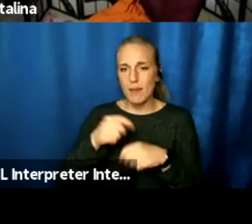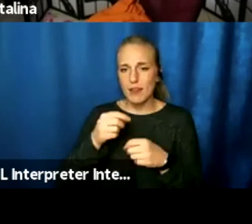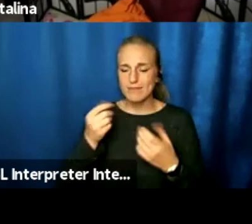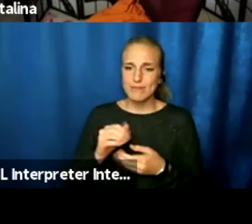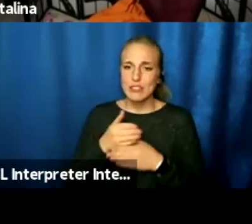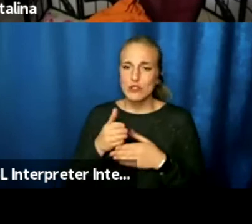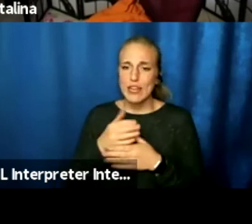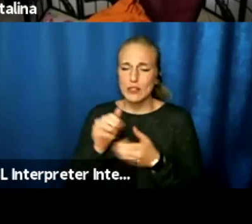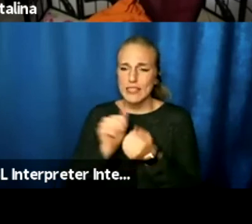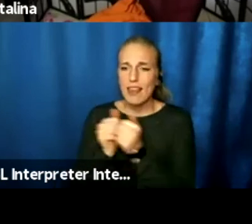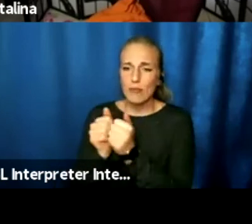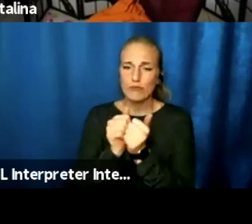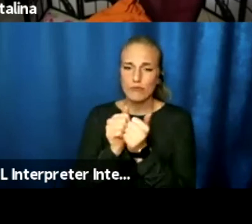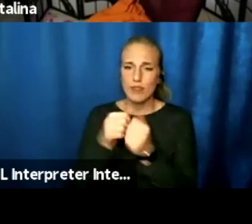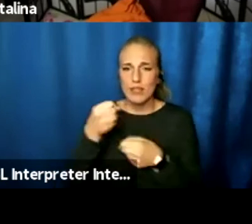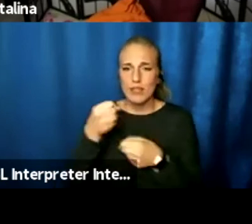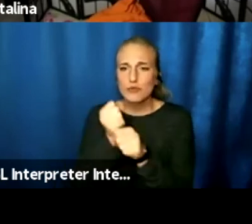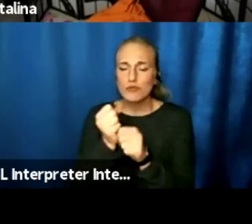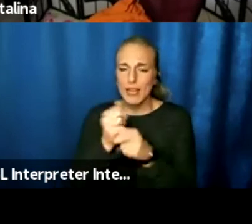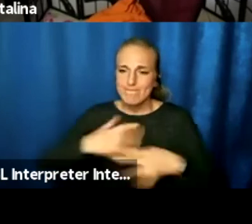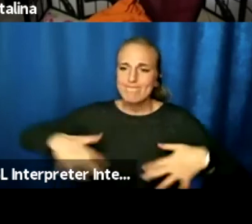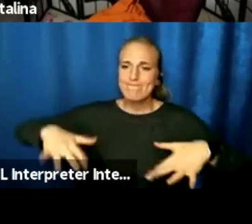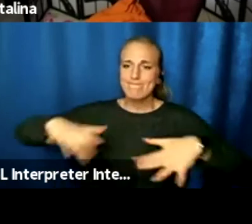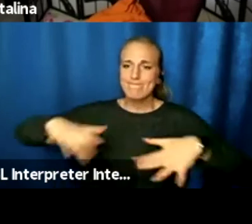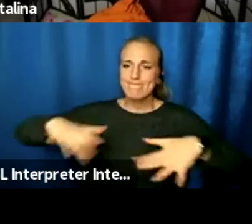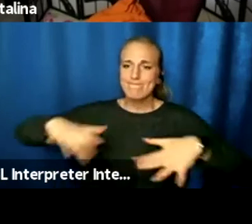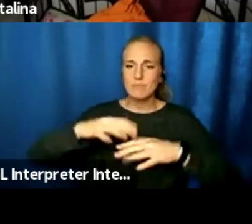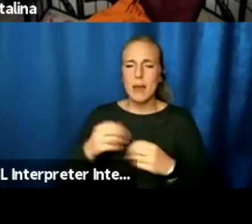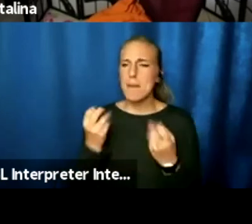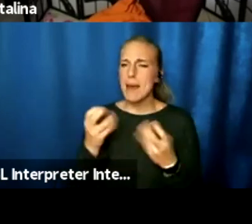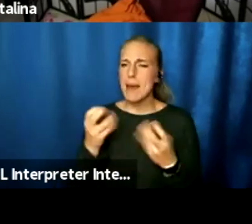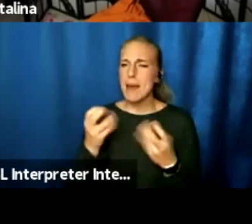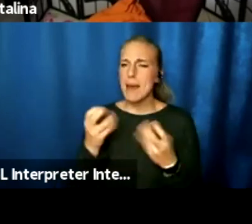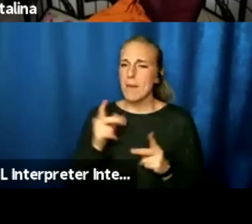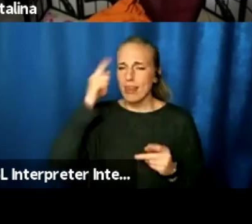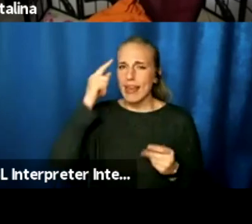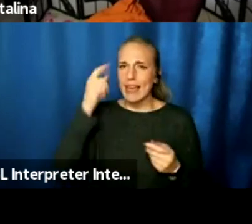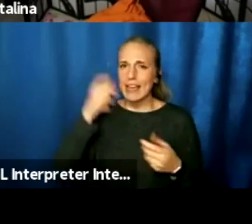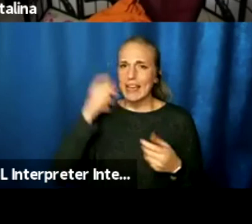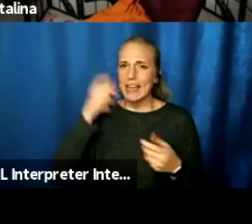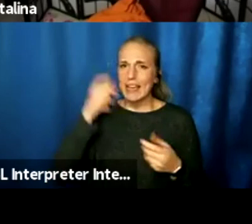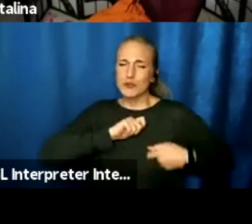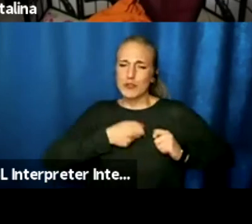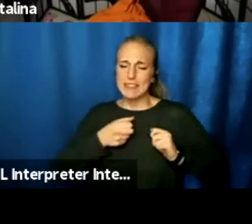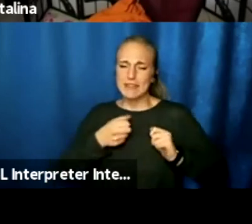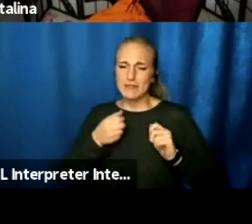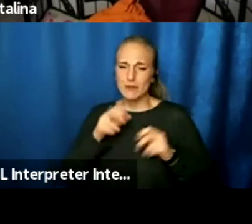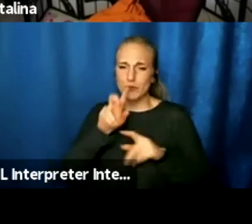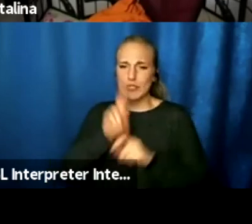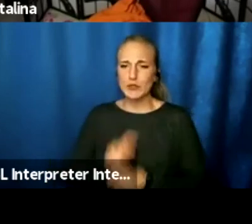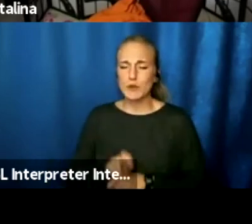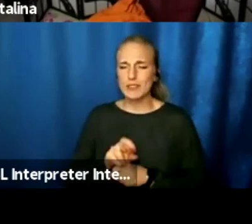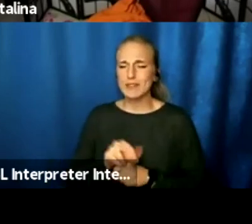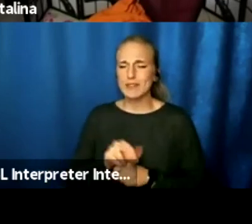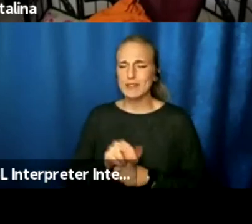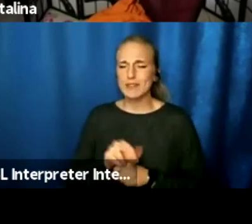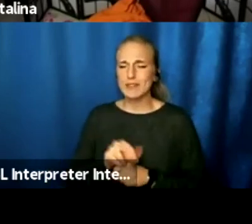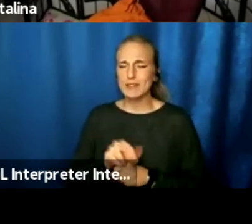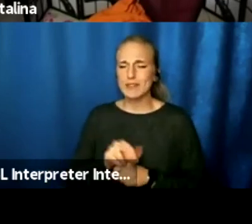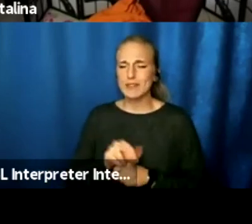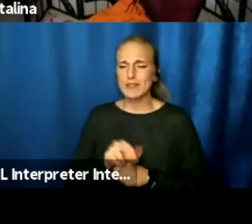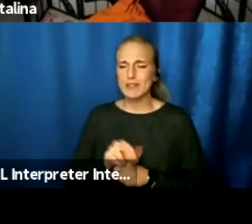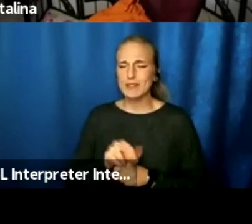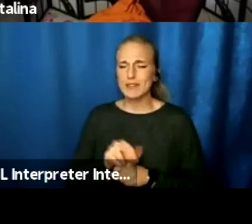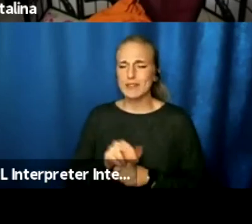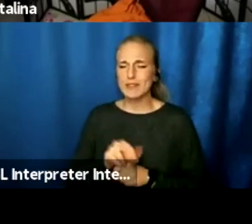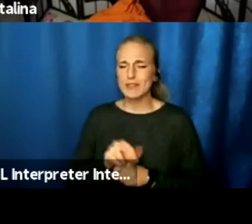Often when people think of coming to a grief ritual, they don't think of ending in celebration, and that is not how it is done